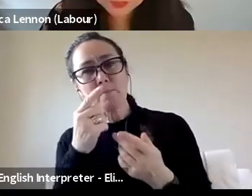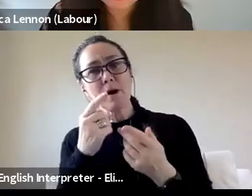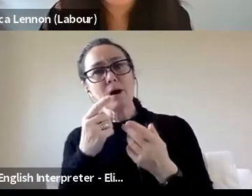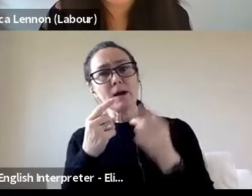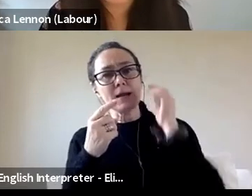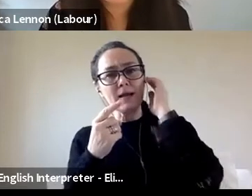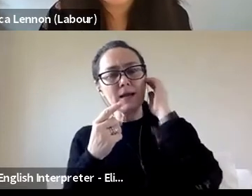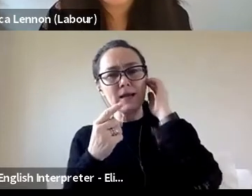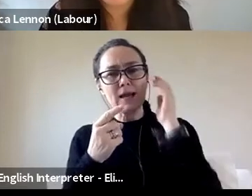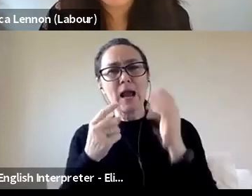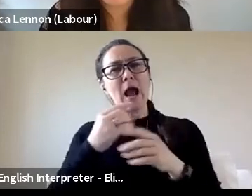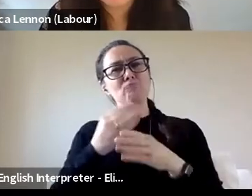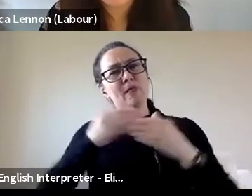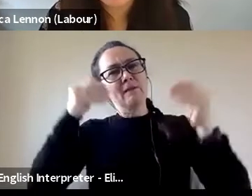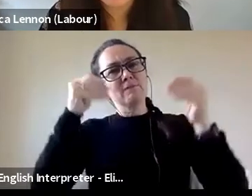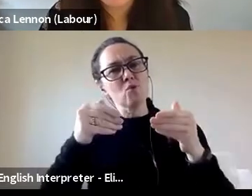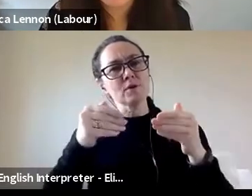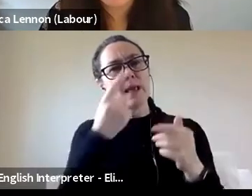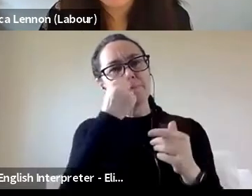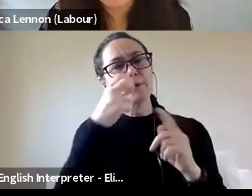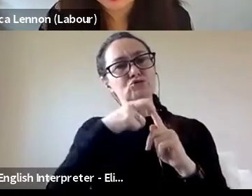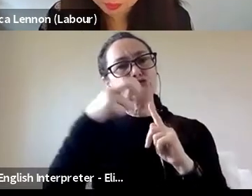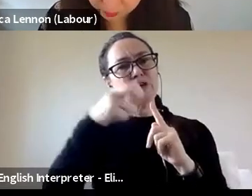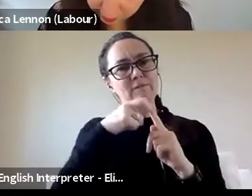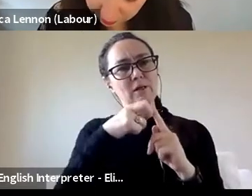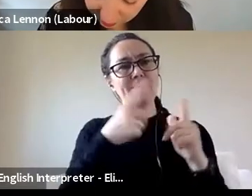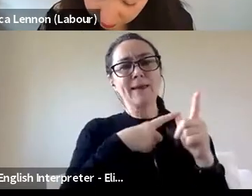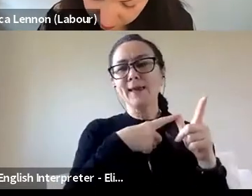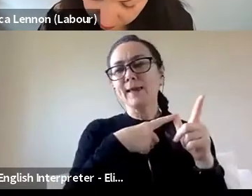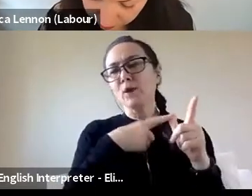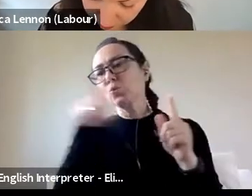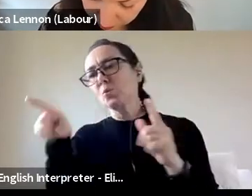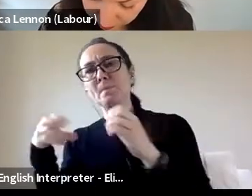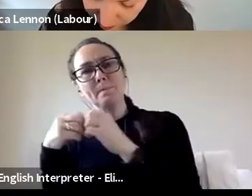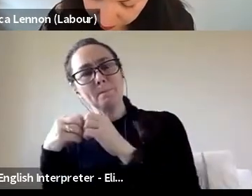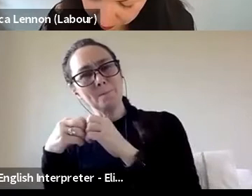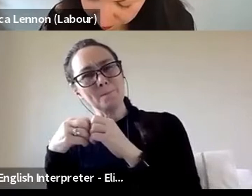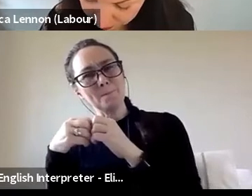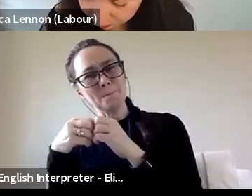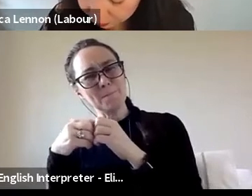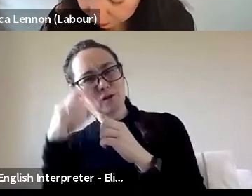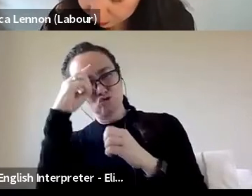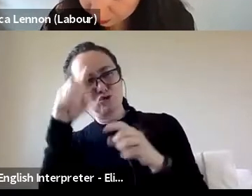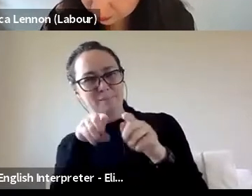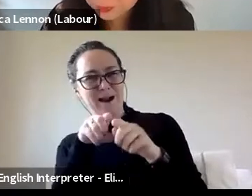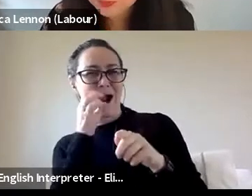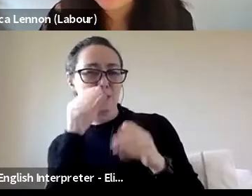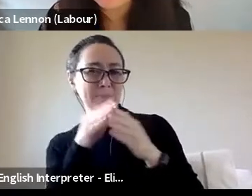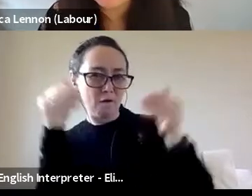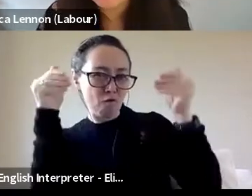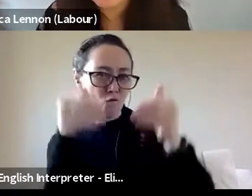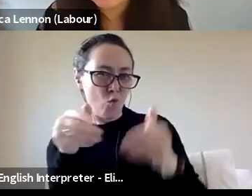to go from A to B, is that something that needs work, Gillian? If we could answer, because we've got a lot of questions to